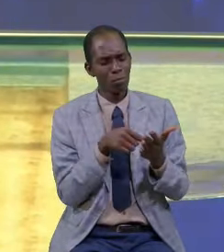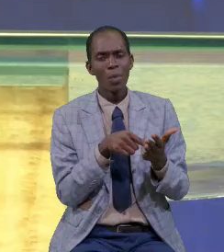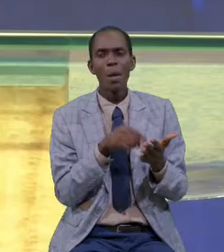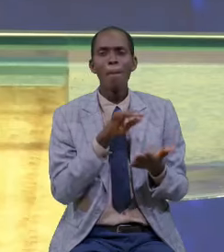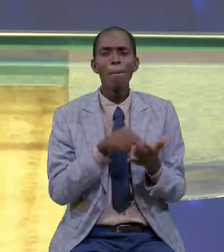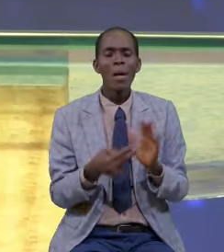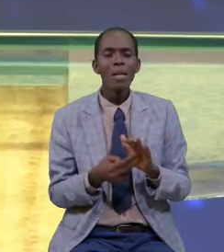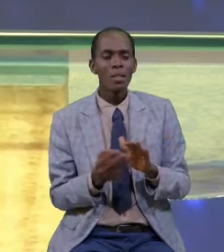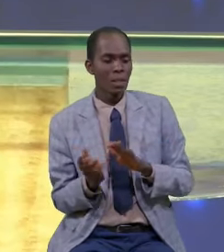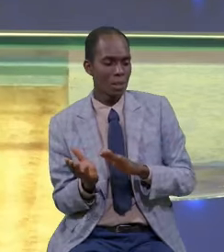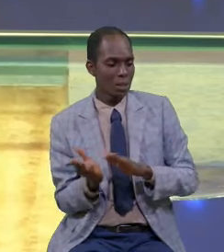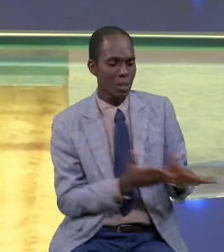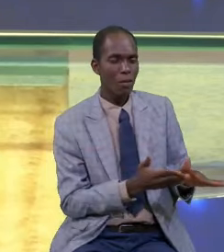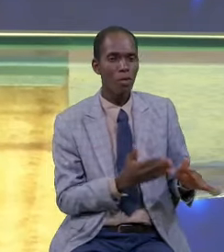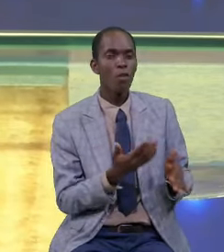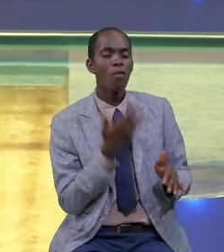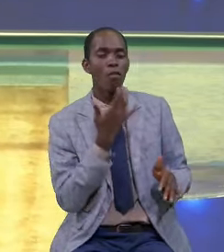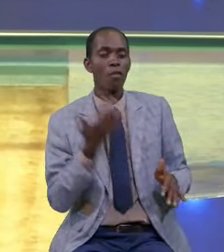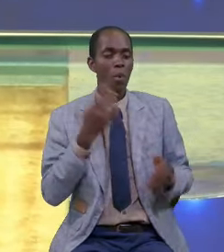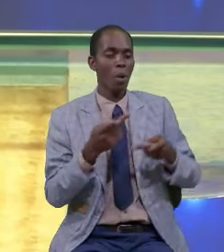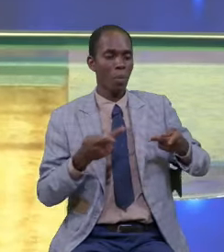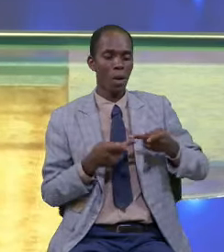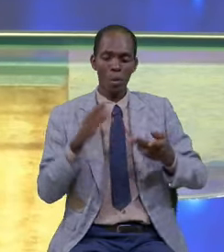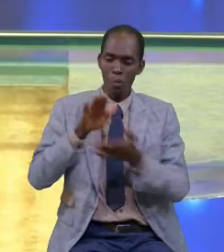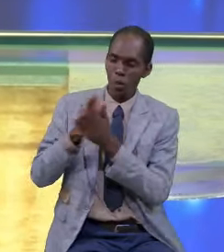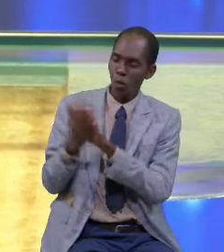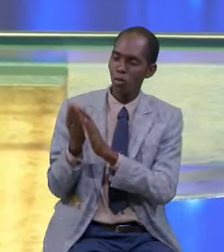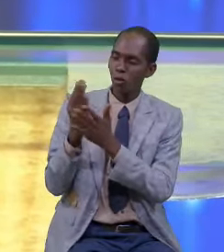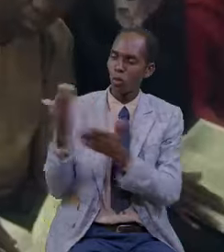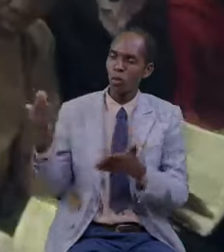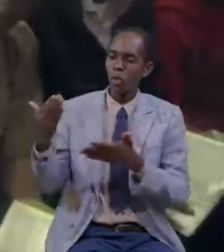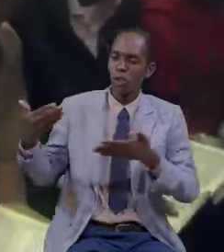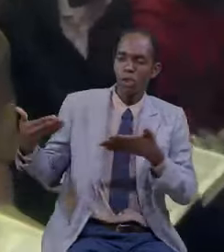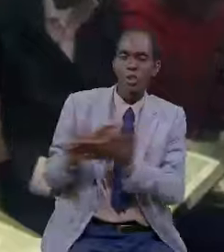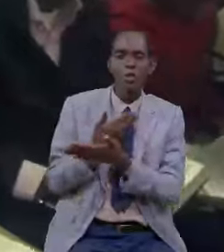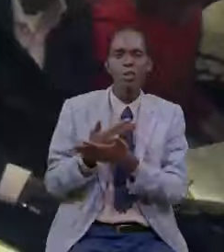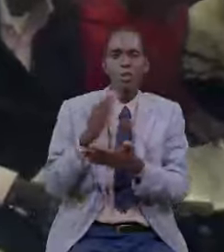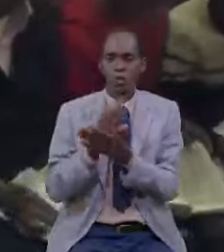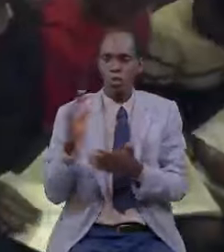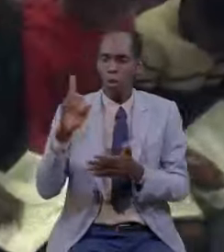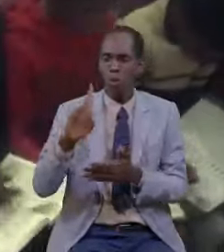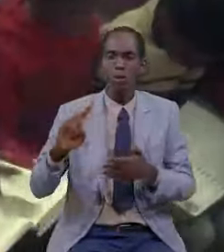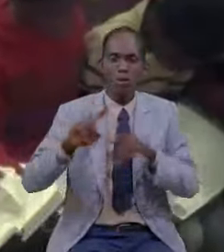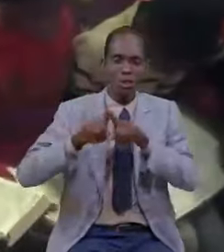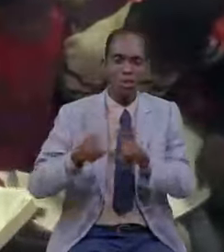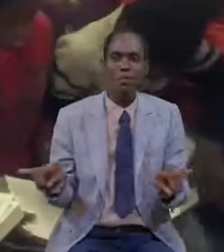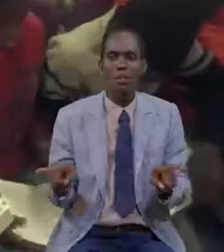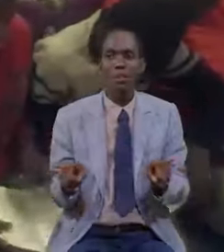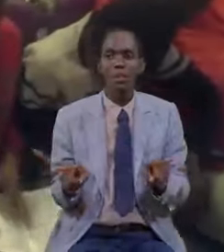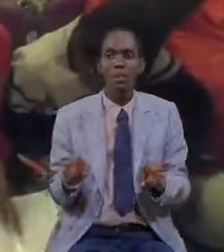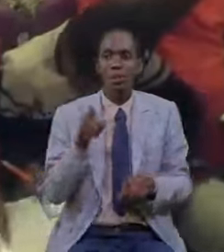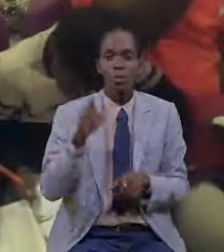you were and you're becoming somebody new. Somebody different. I said you